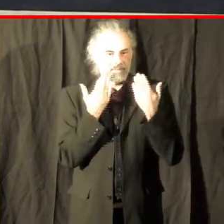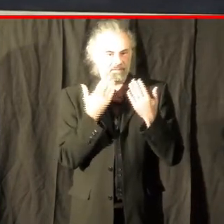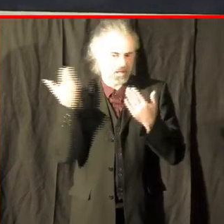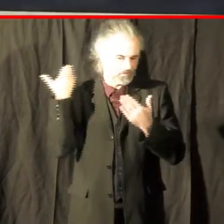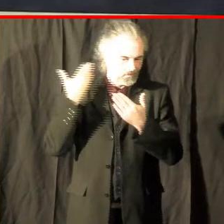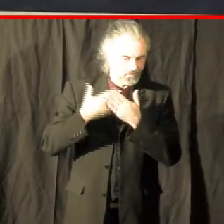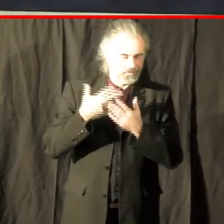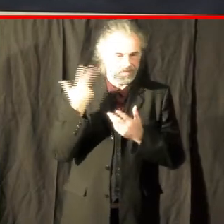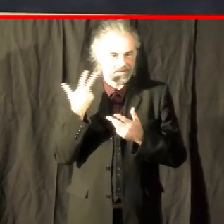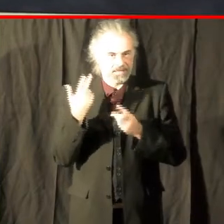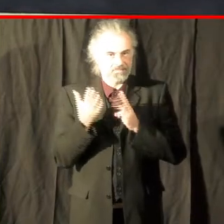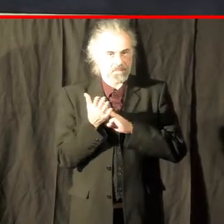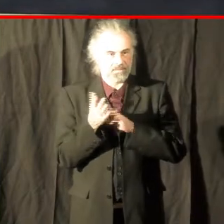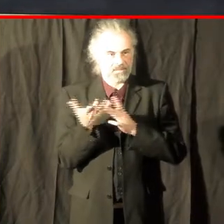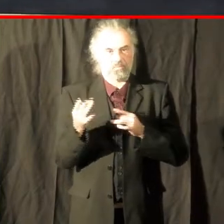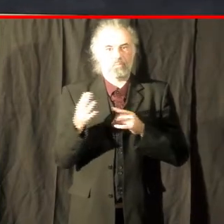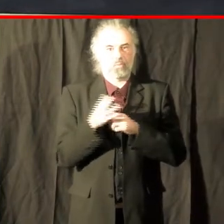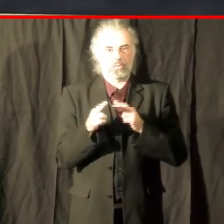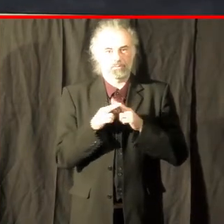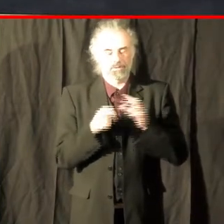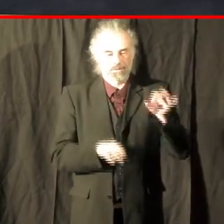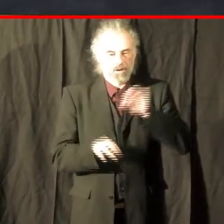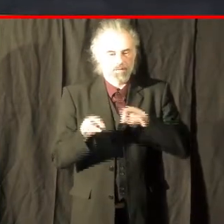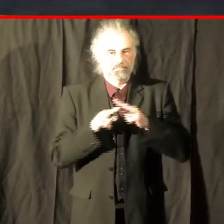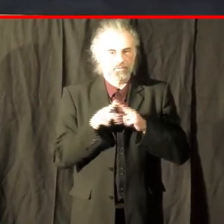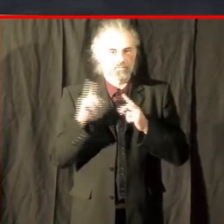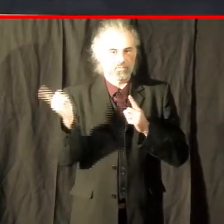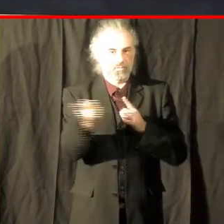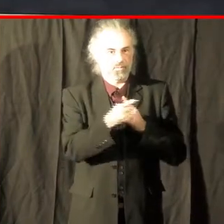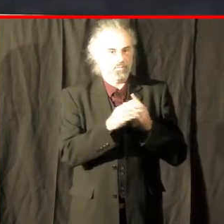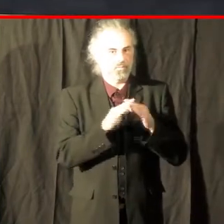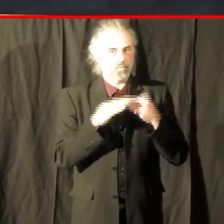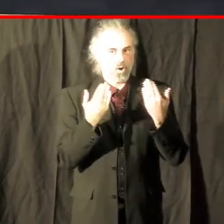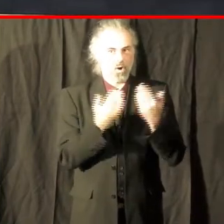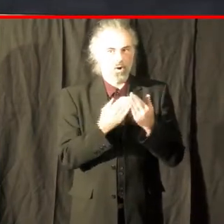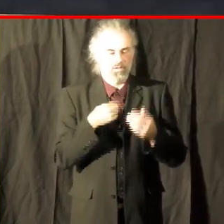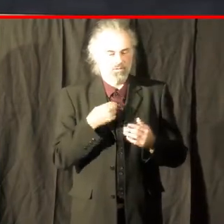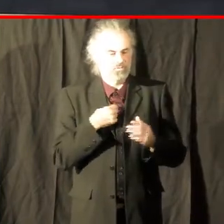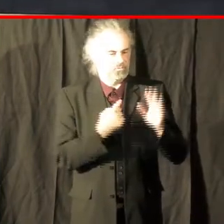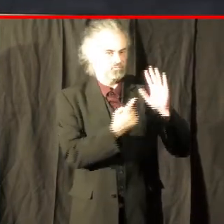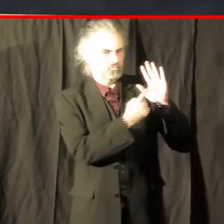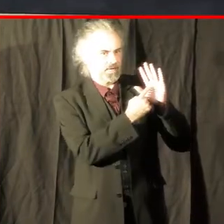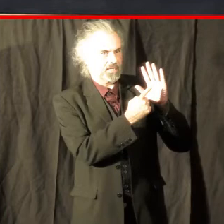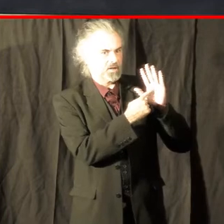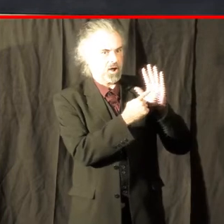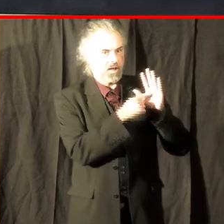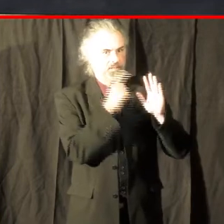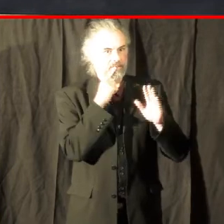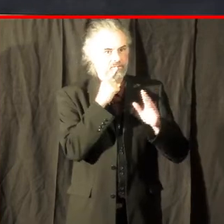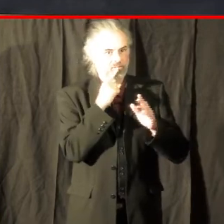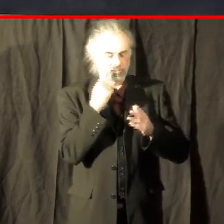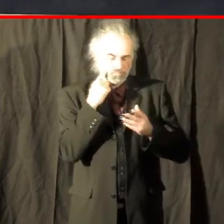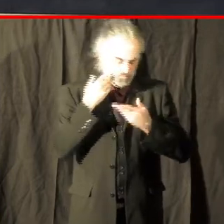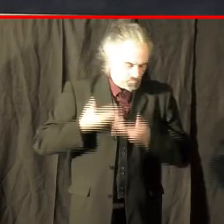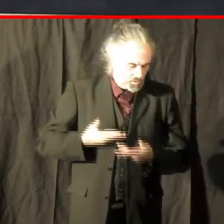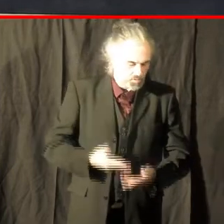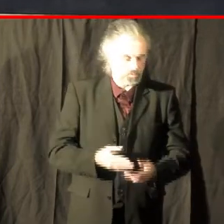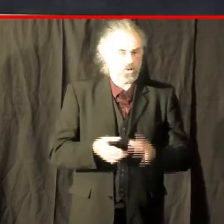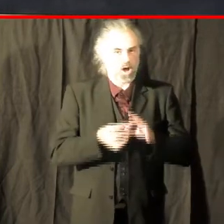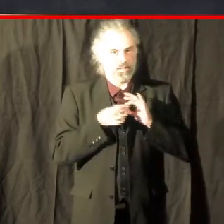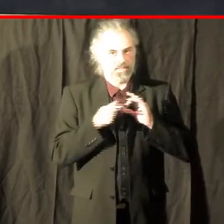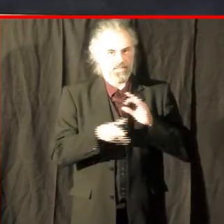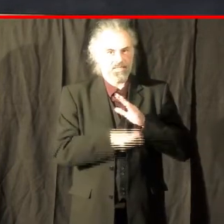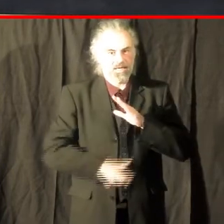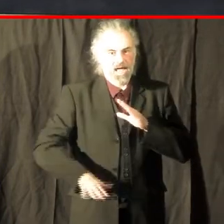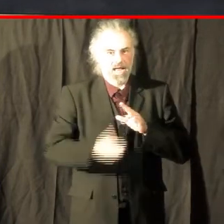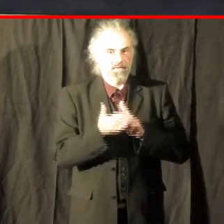or so. Look, before I begin, I'd like to acknowledge the traditional owners of the land on which we meet, the Ngunnawal people, and pay my respects to